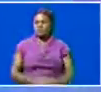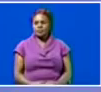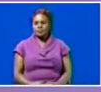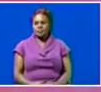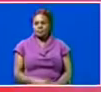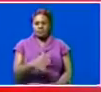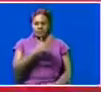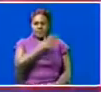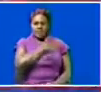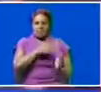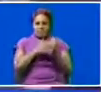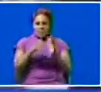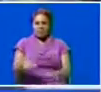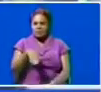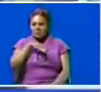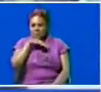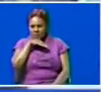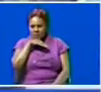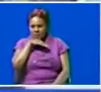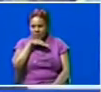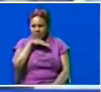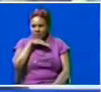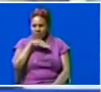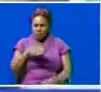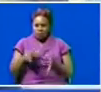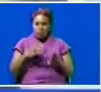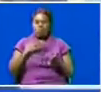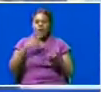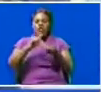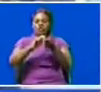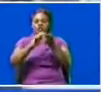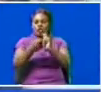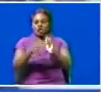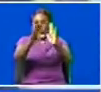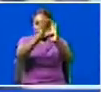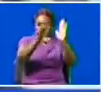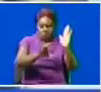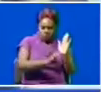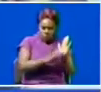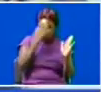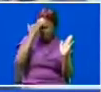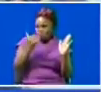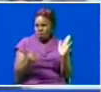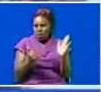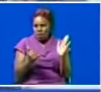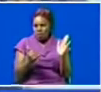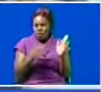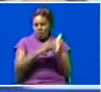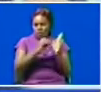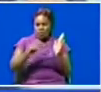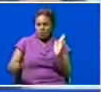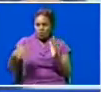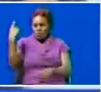NASA leader Raila Odinga has attributed his concerted efforts to push for constitutional changes to what he calls the need to get rid of